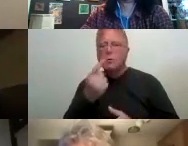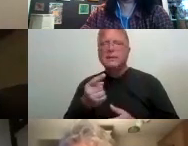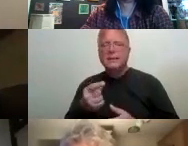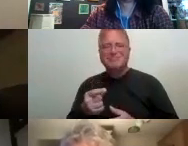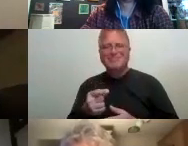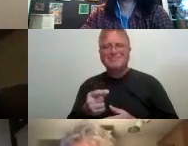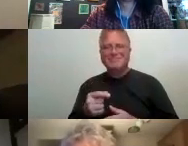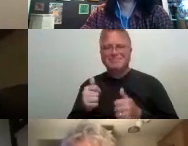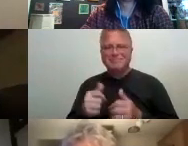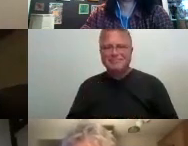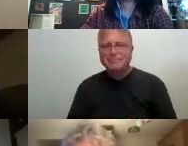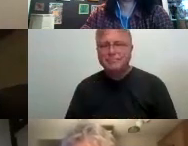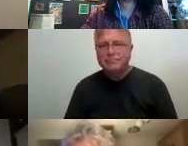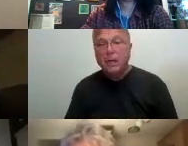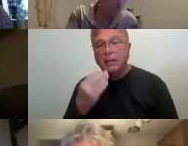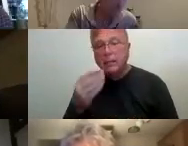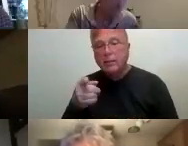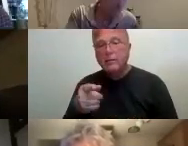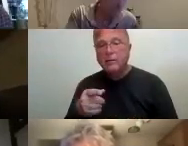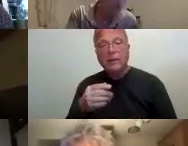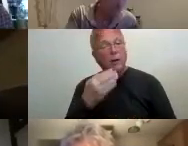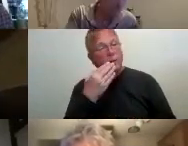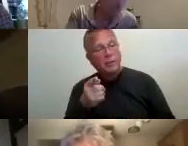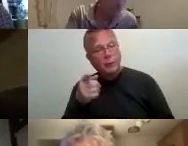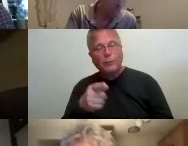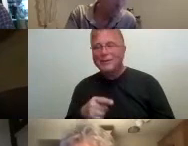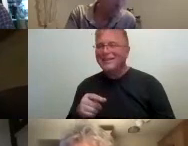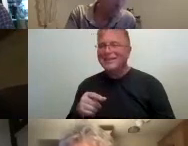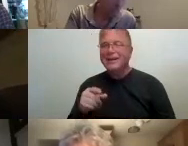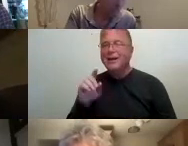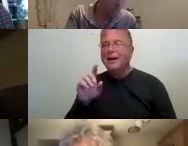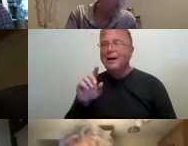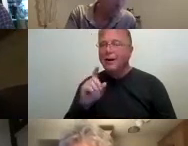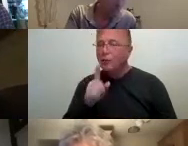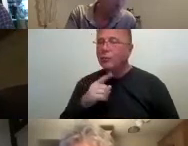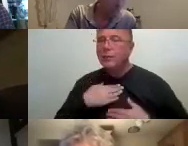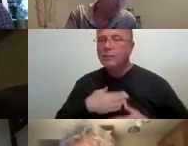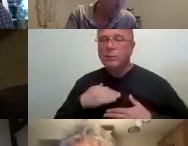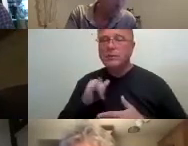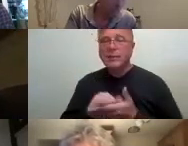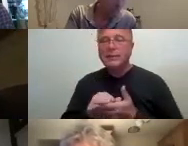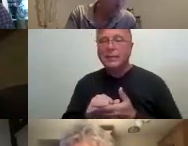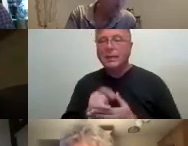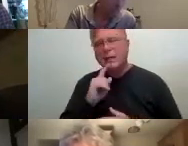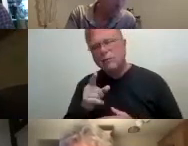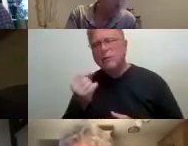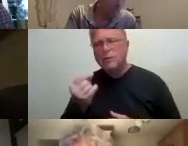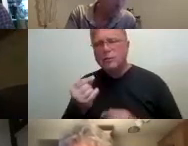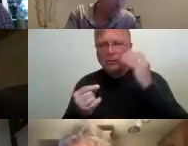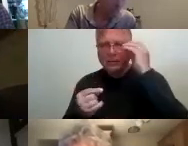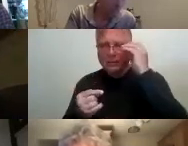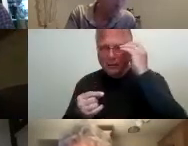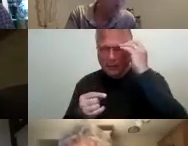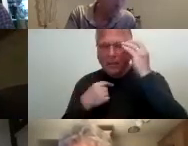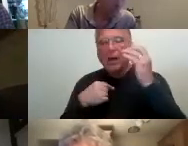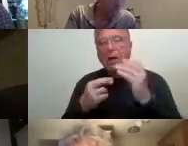Thank you. Thank you. Of course, appreciate that. Yeah, and I really do. I will echo